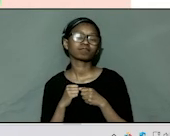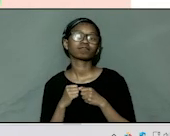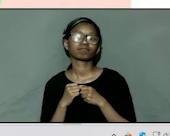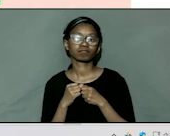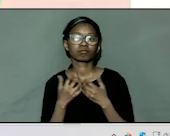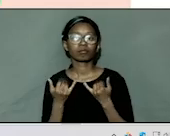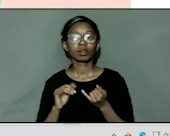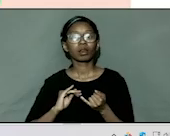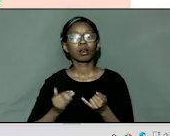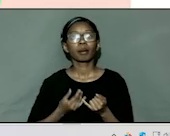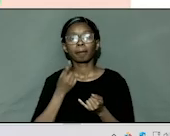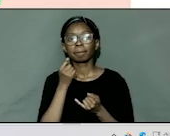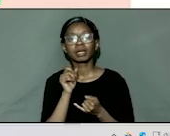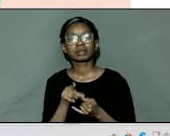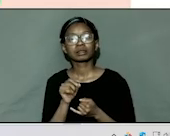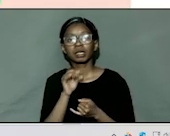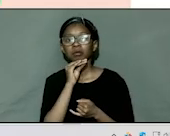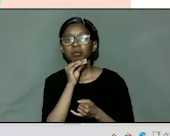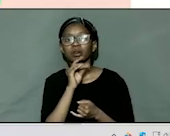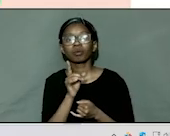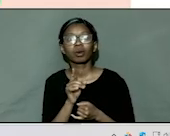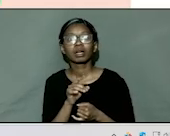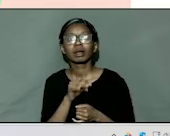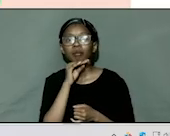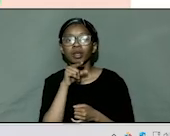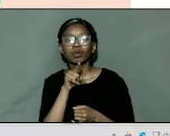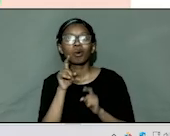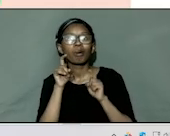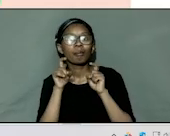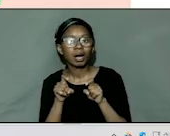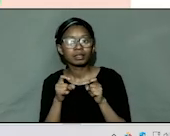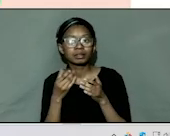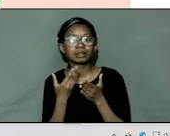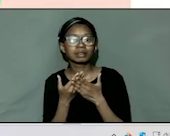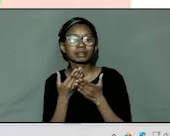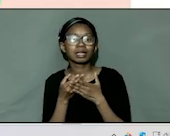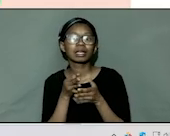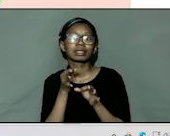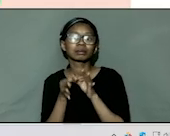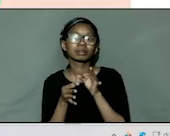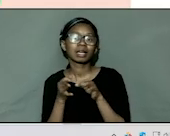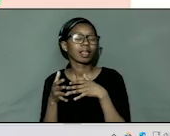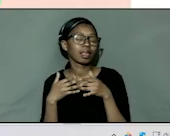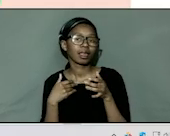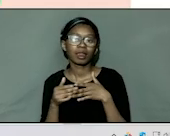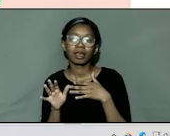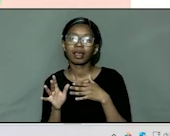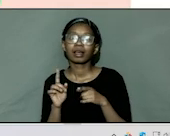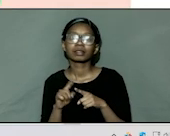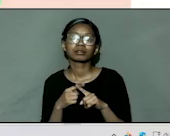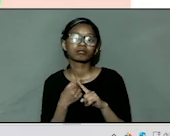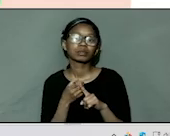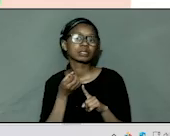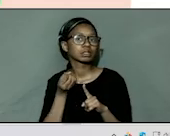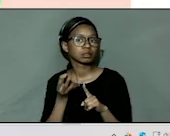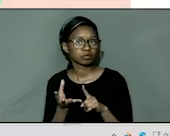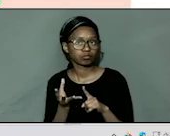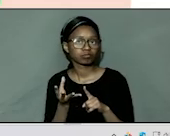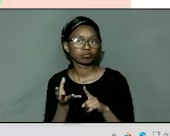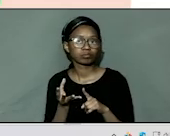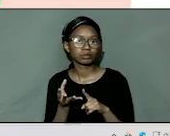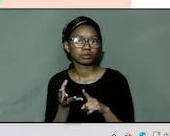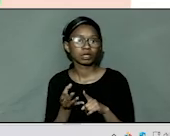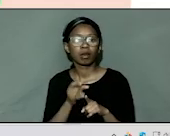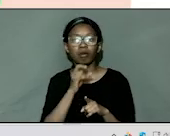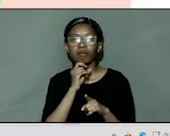gentlemen, what does this mean? It means you must be able to explain any example that is given to you using